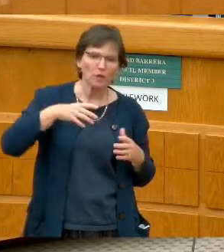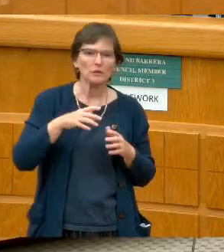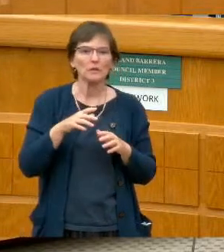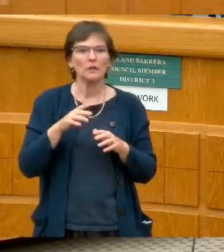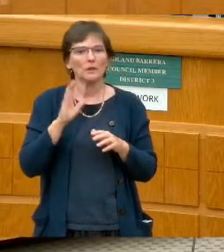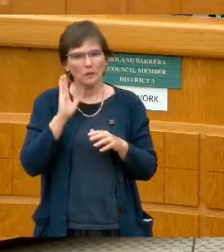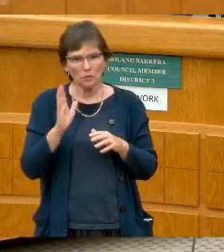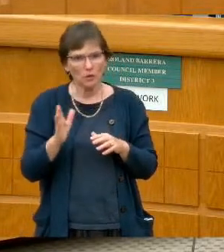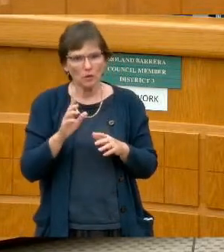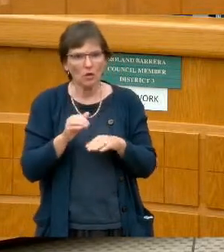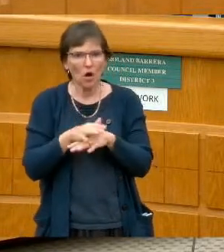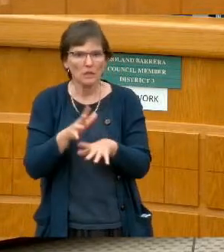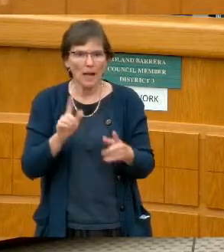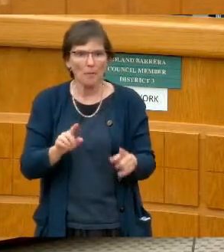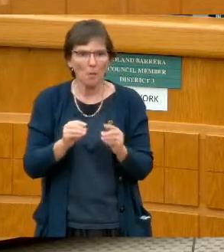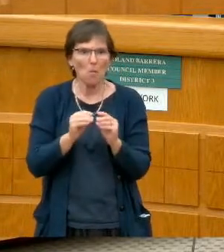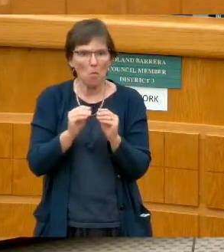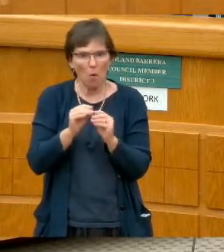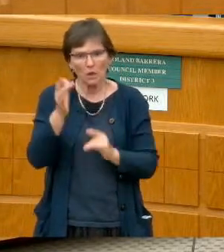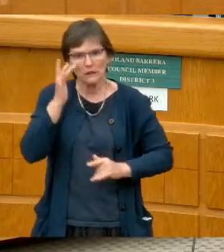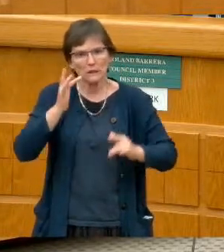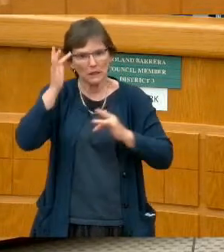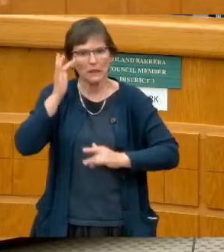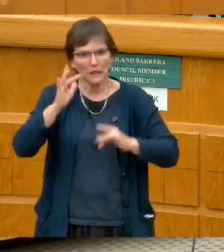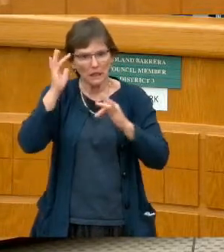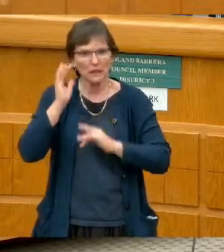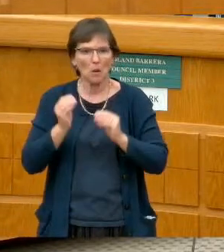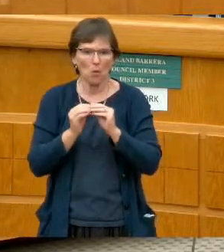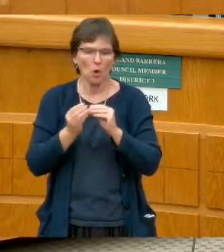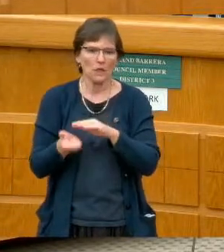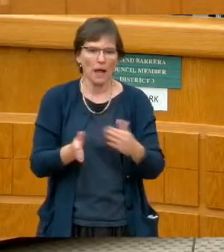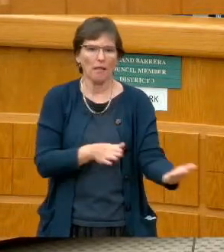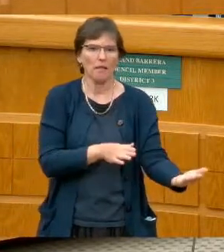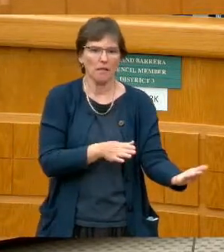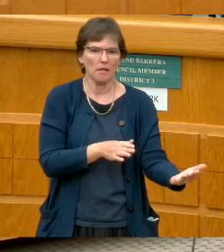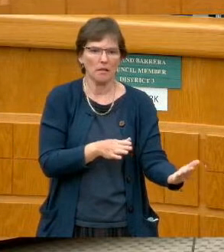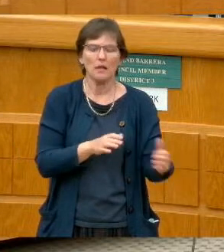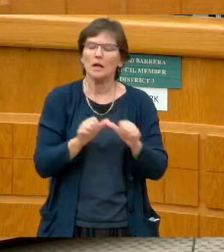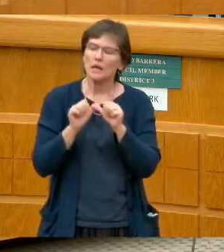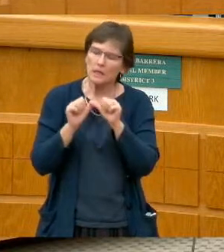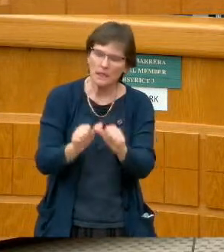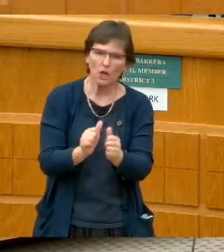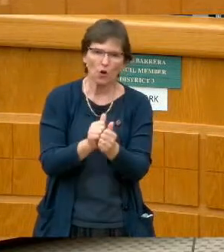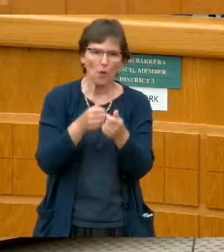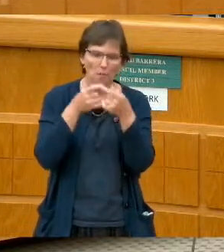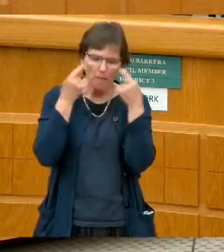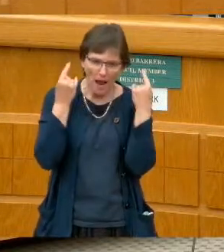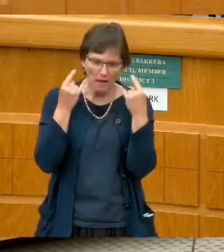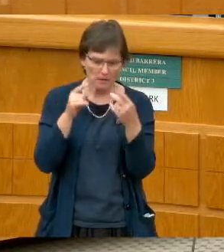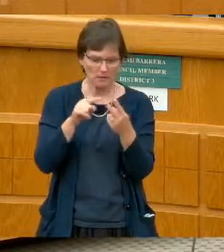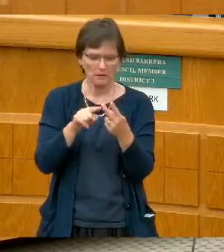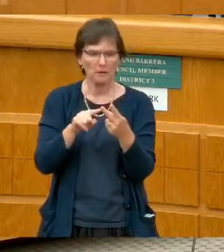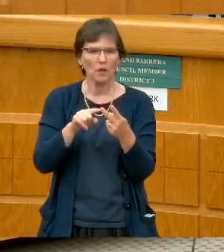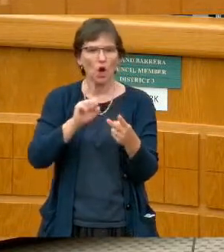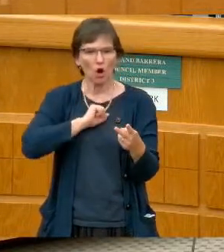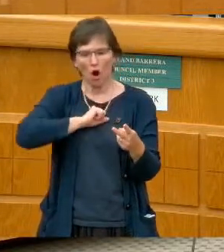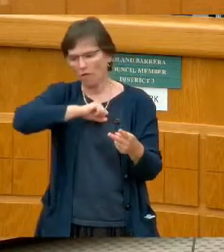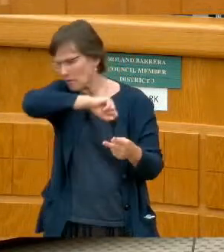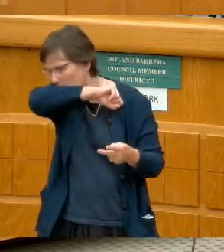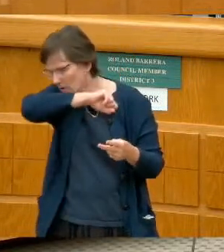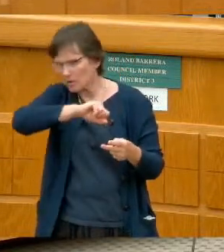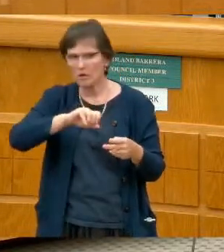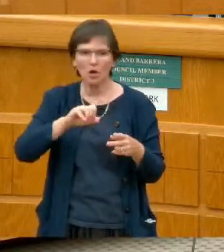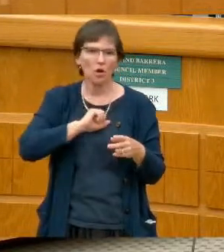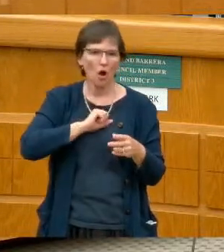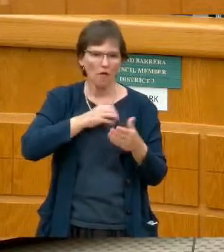deaths. Continue to wash your hands often, cover your sneeze and cough, do not touch your eyes, nose, and mouth with dirty hands, avoid